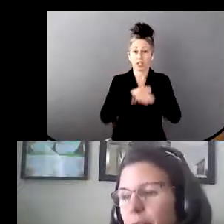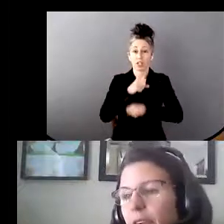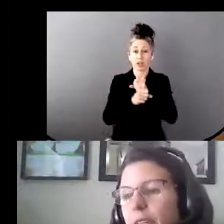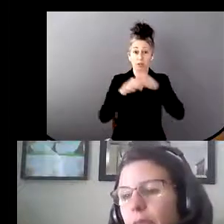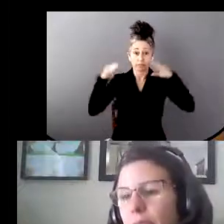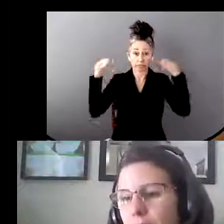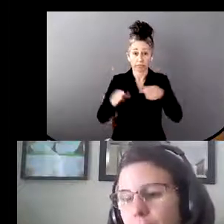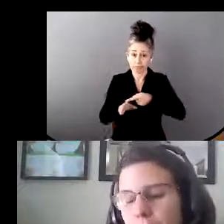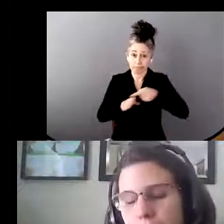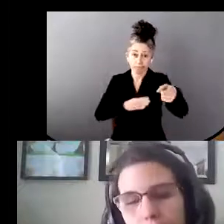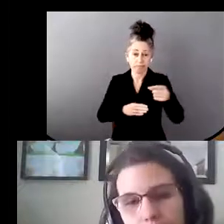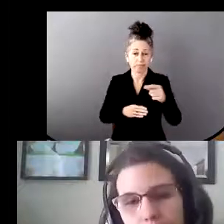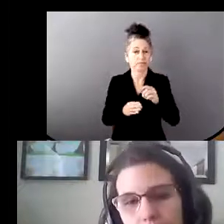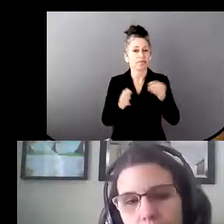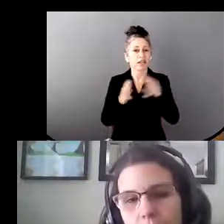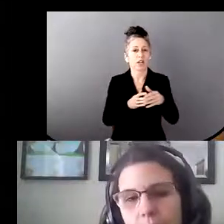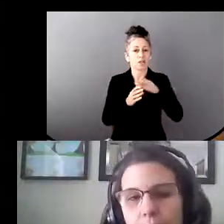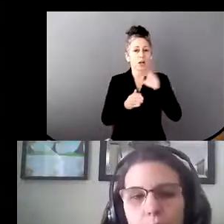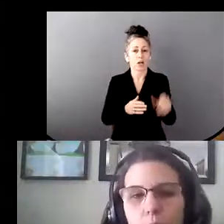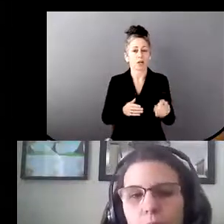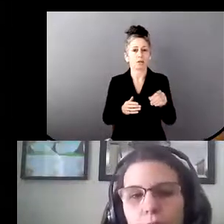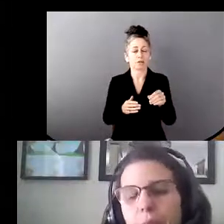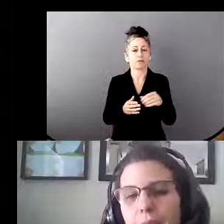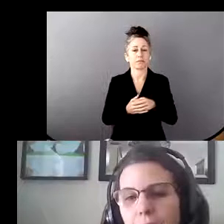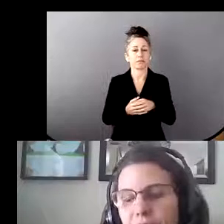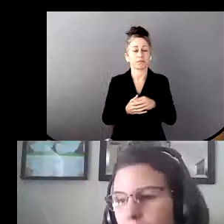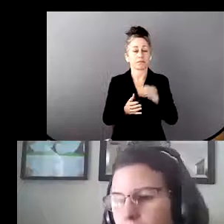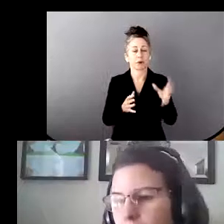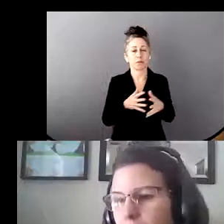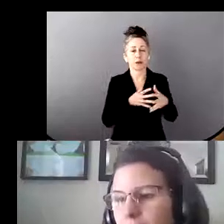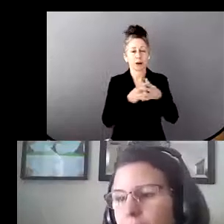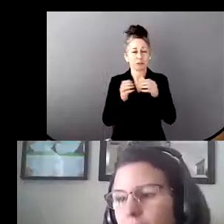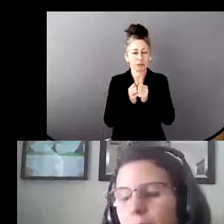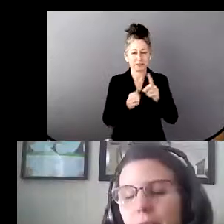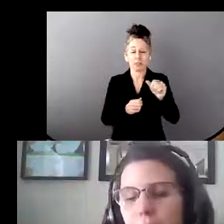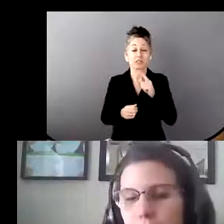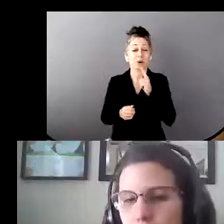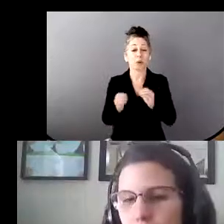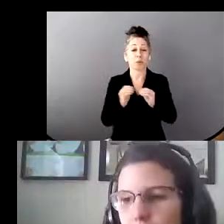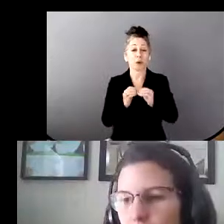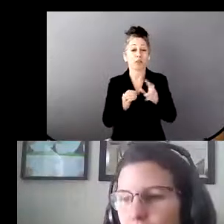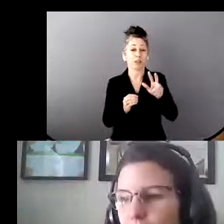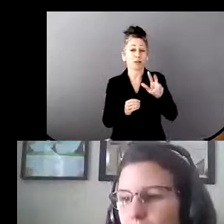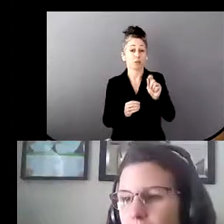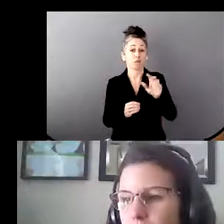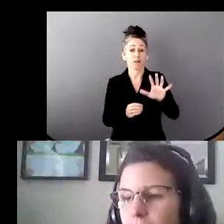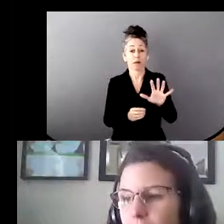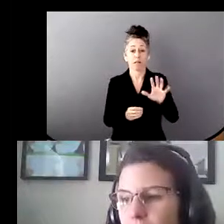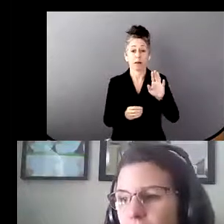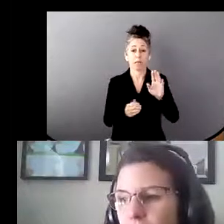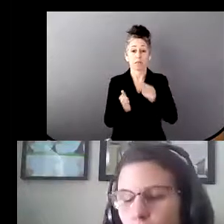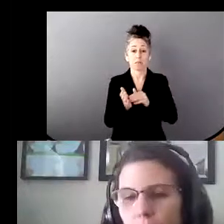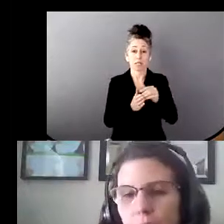African Americans with disabilities. And more than 3.5 million African American adults aged 18